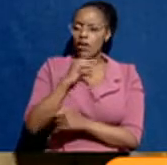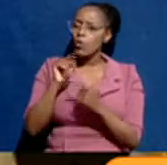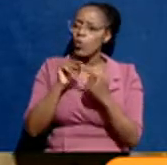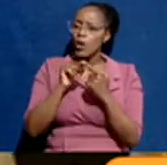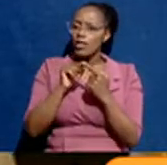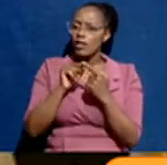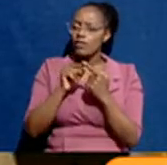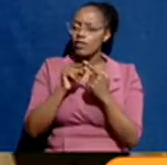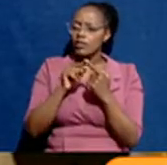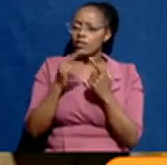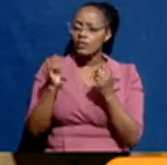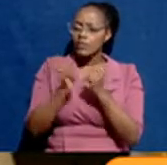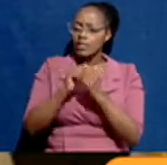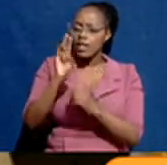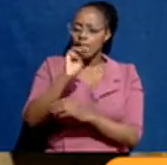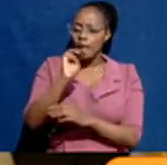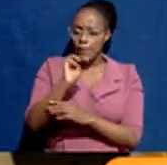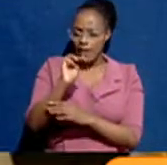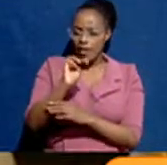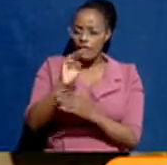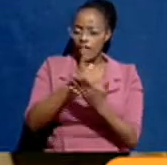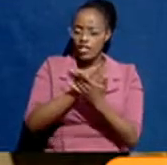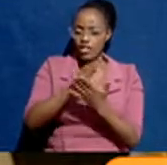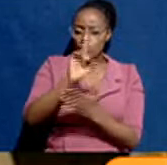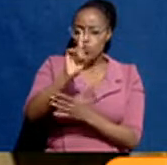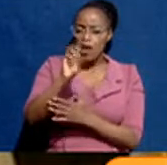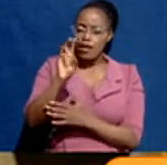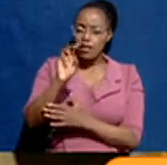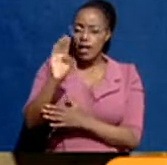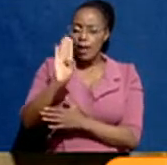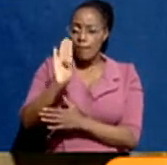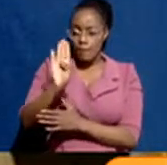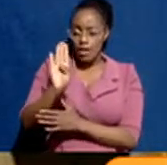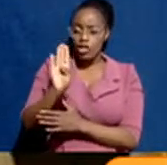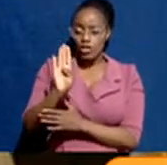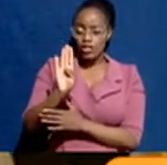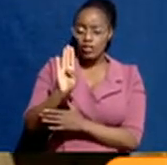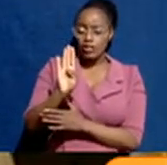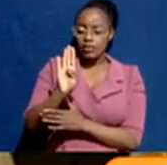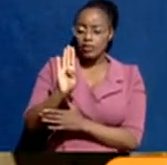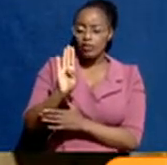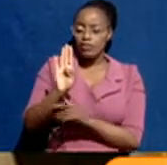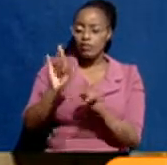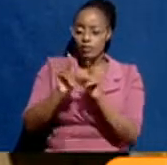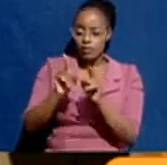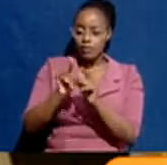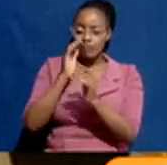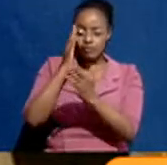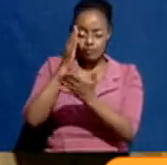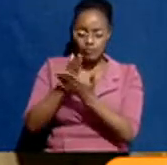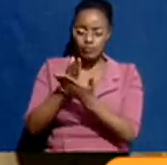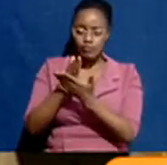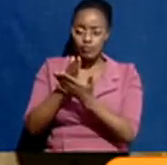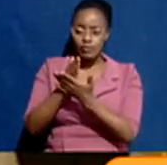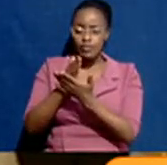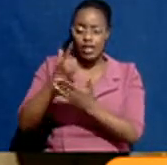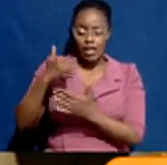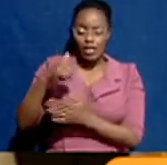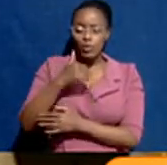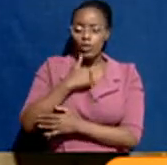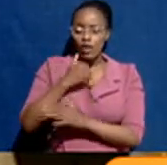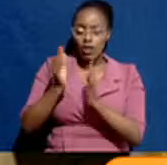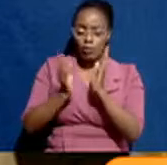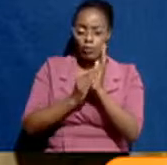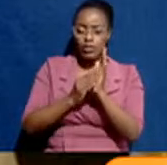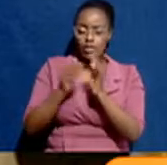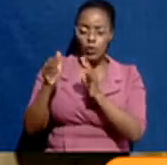I'm just 10 million shy to a billion. And as a fact, we have put